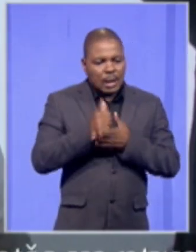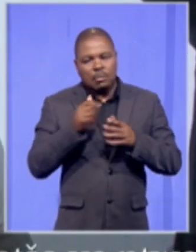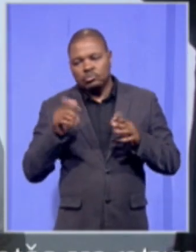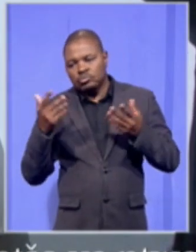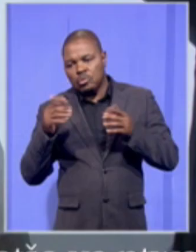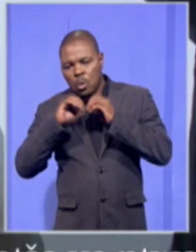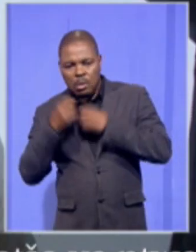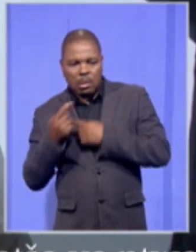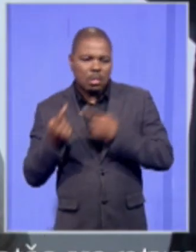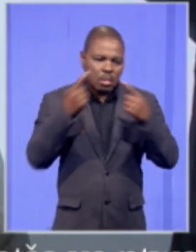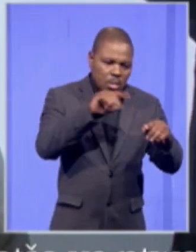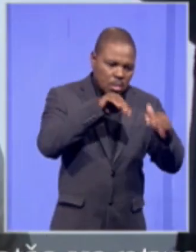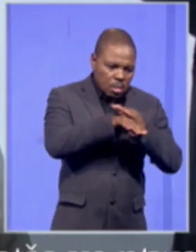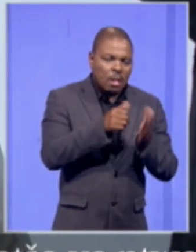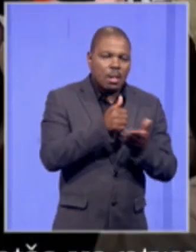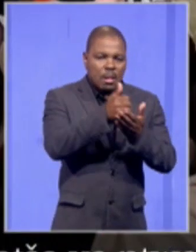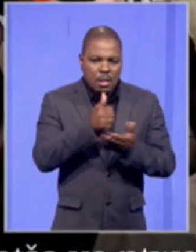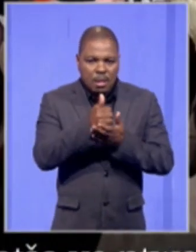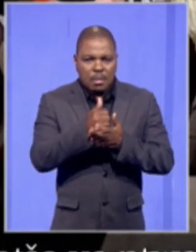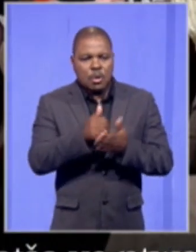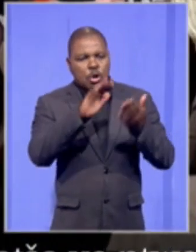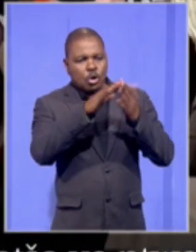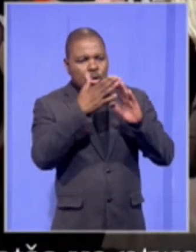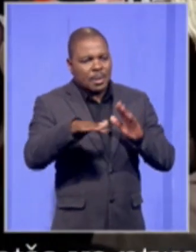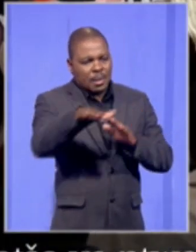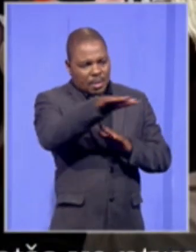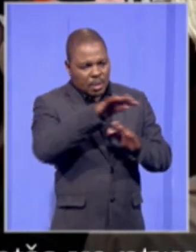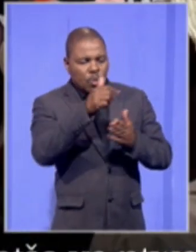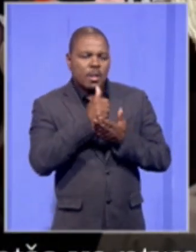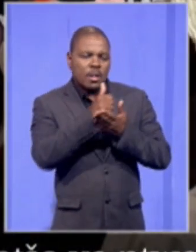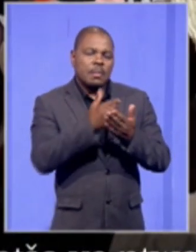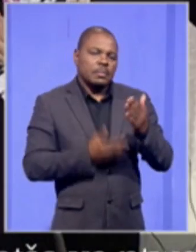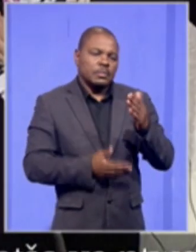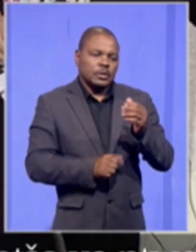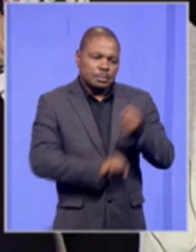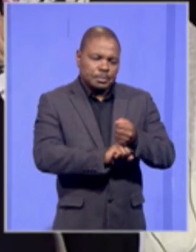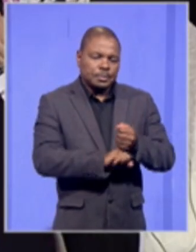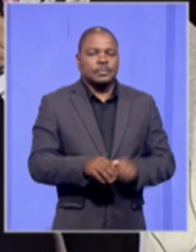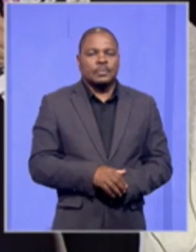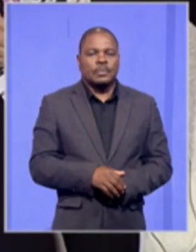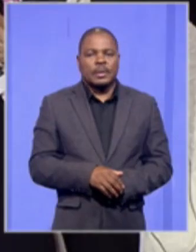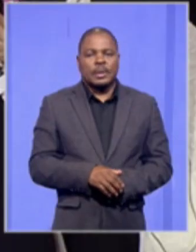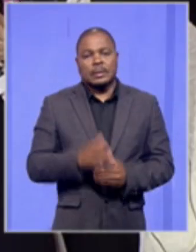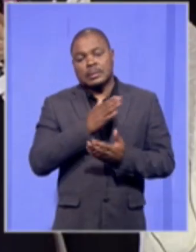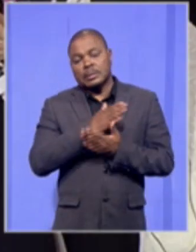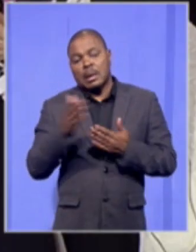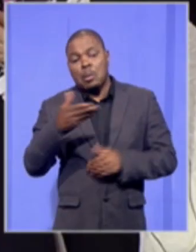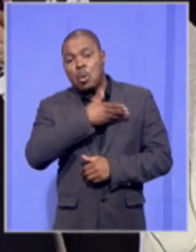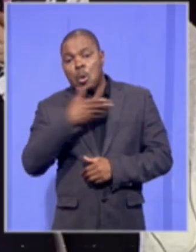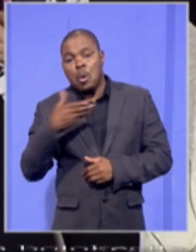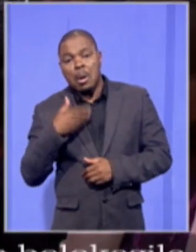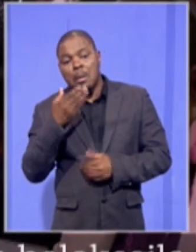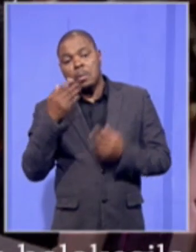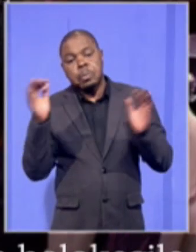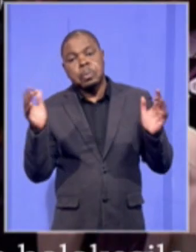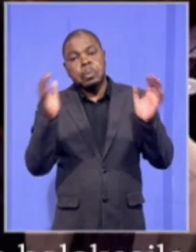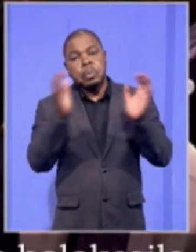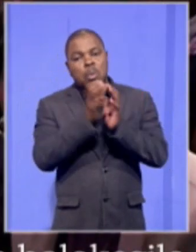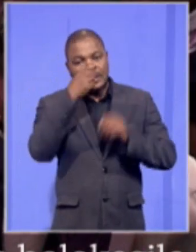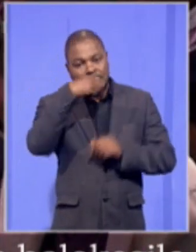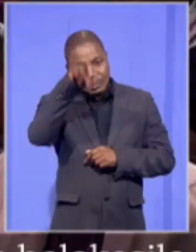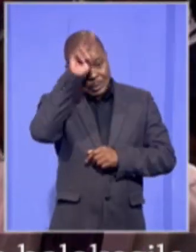the support to the civilian population. Go le bjalo bangwe ba basadi bao ba kopanego ka Boksburg